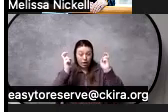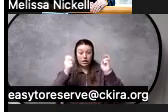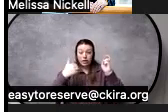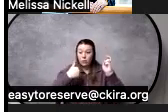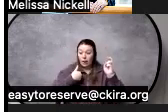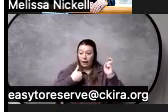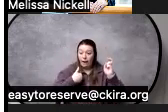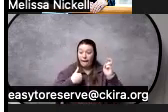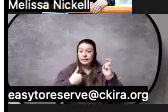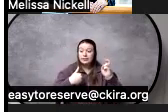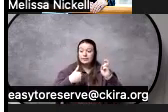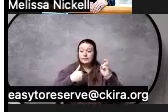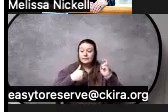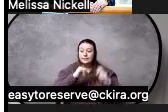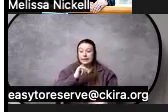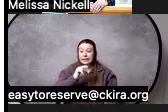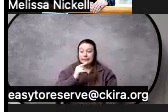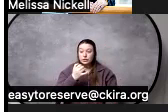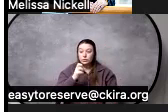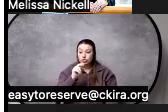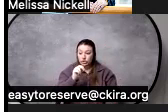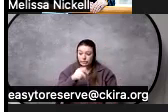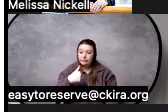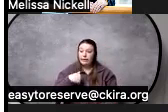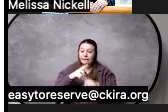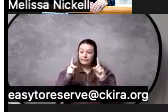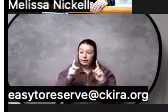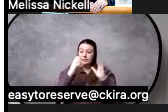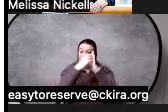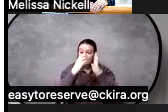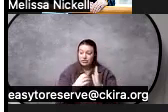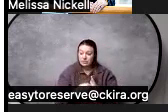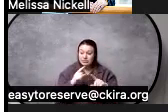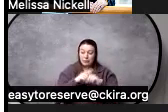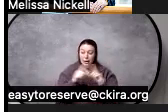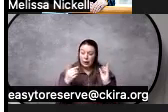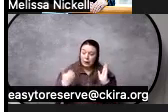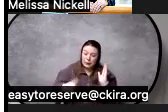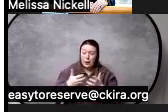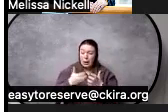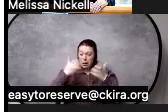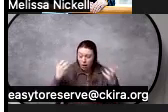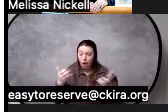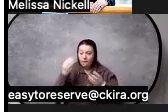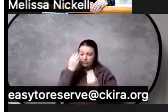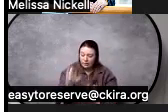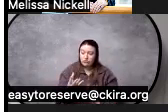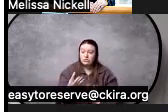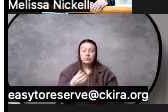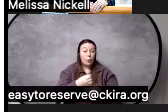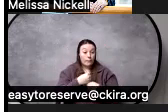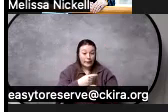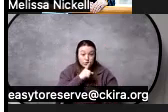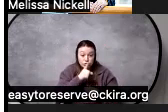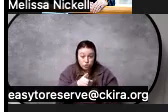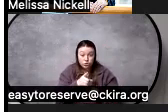it has our different sections, but it's just very, very busy. So when you're telling your story, you want to make sure that you select the data